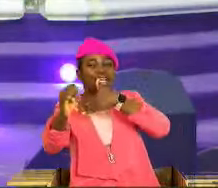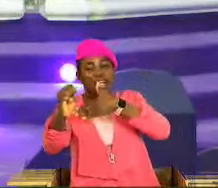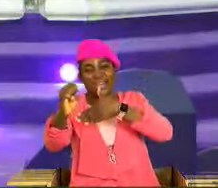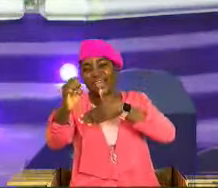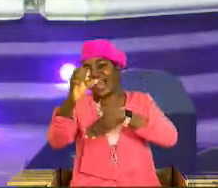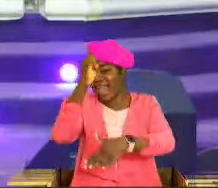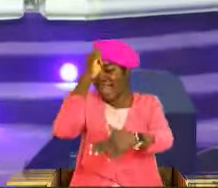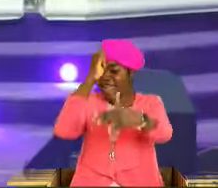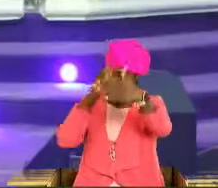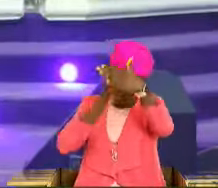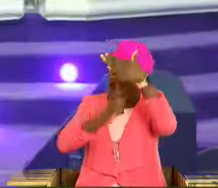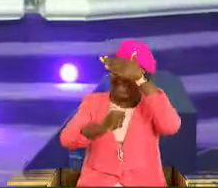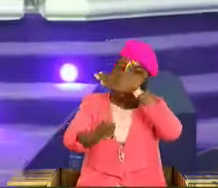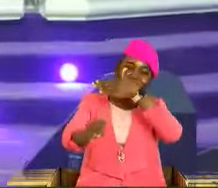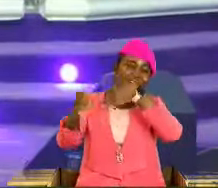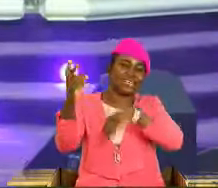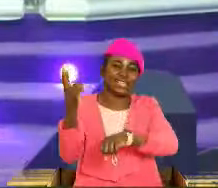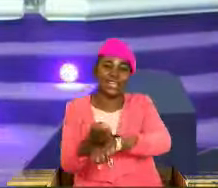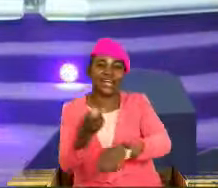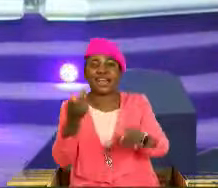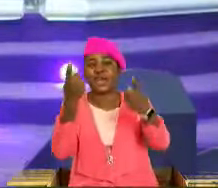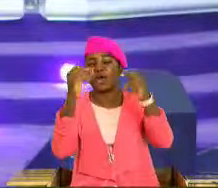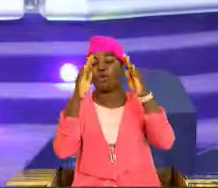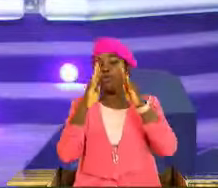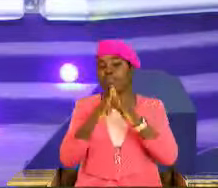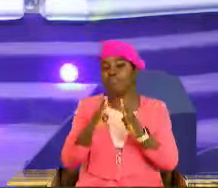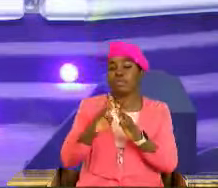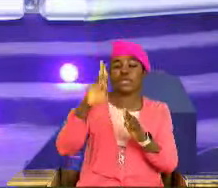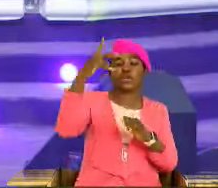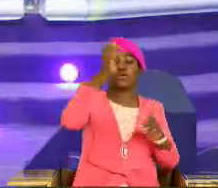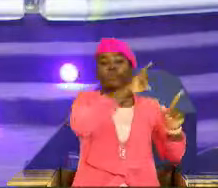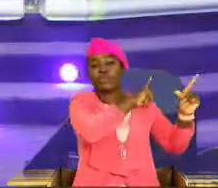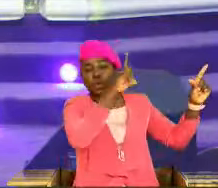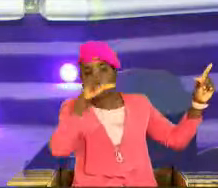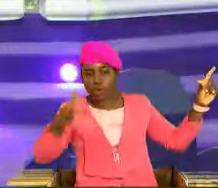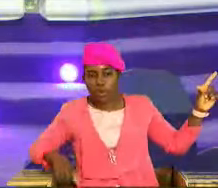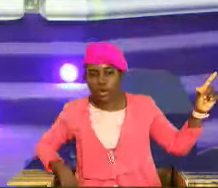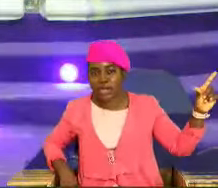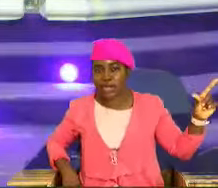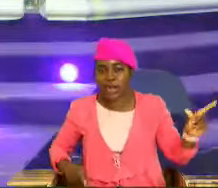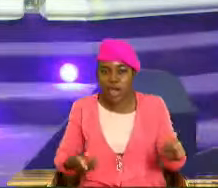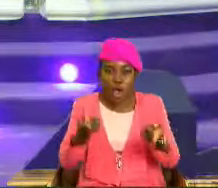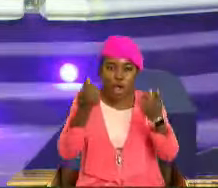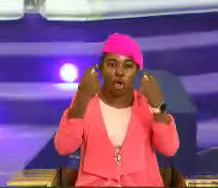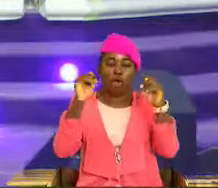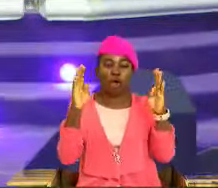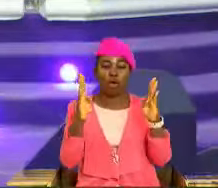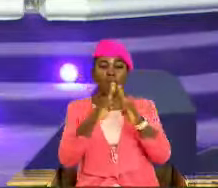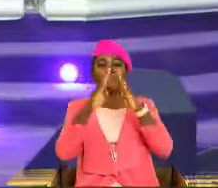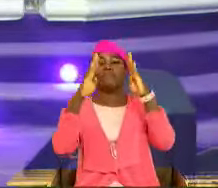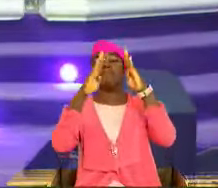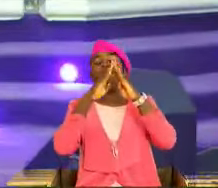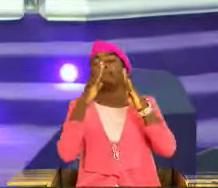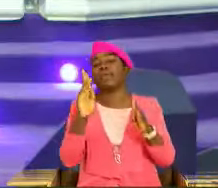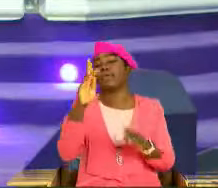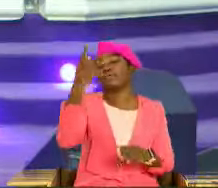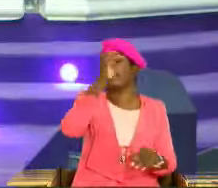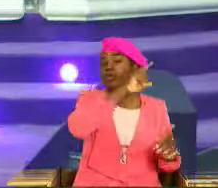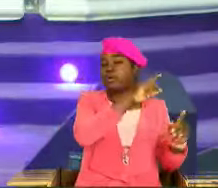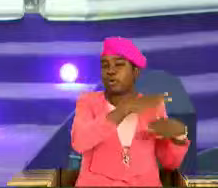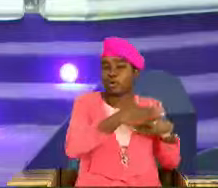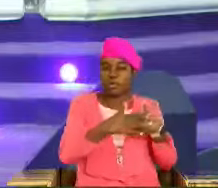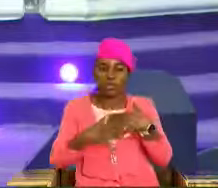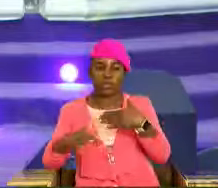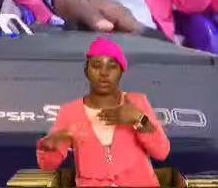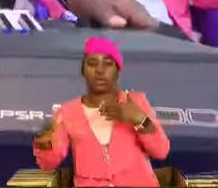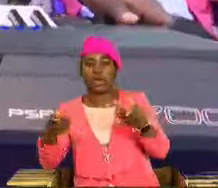Shout coming up Lord coming coming up Lord coming coming up lording coming